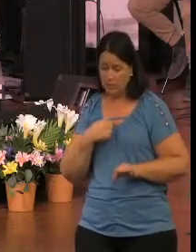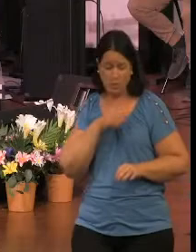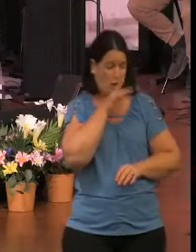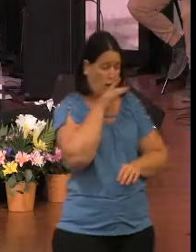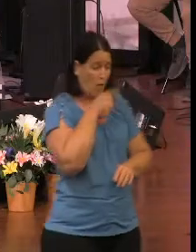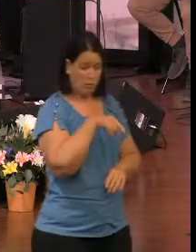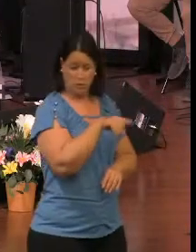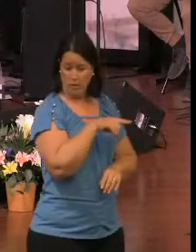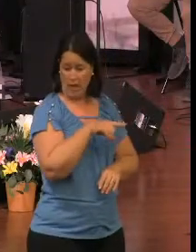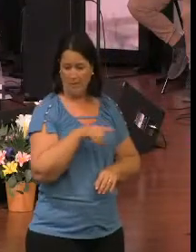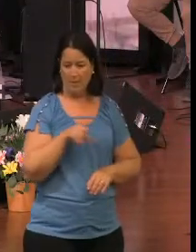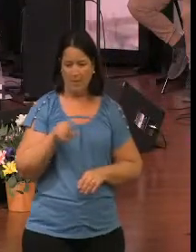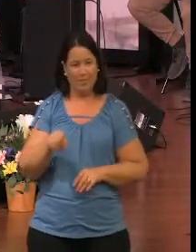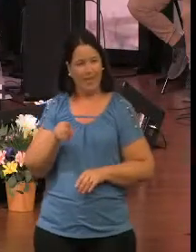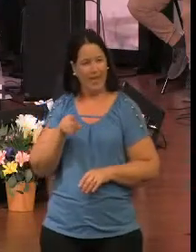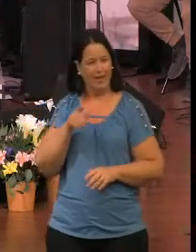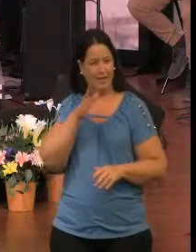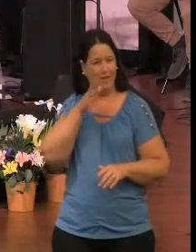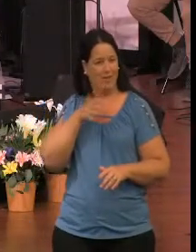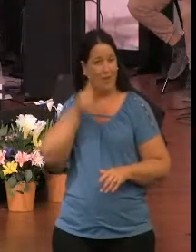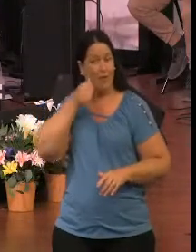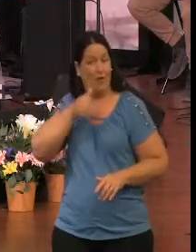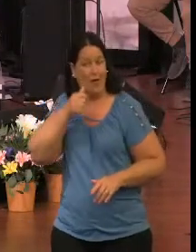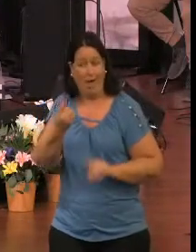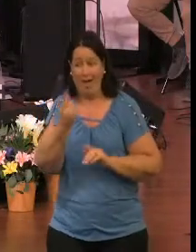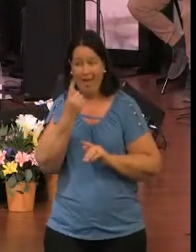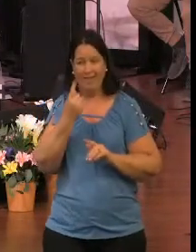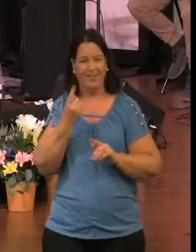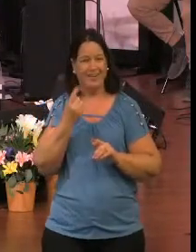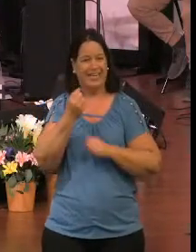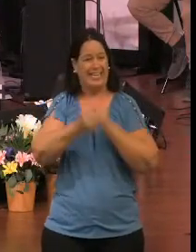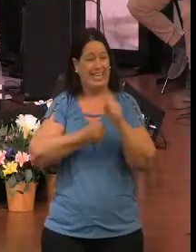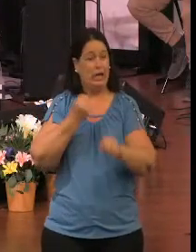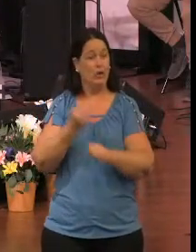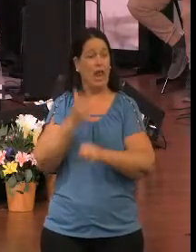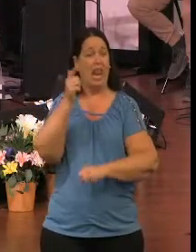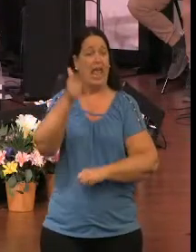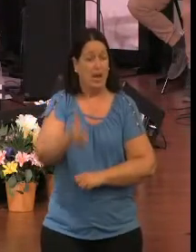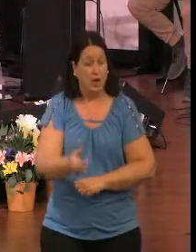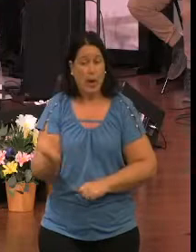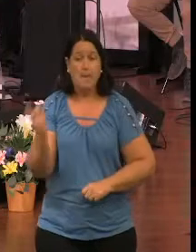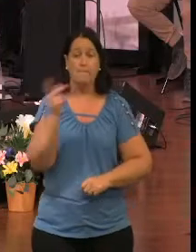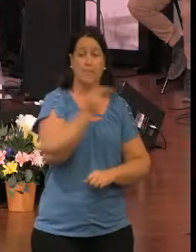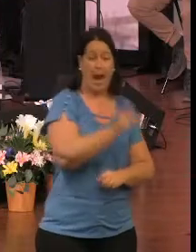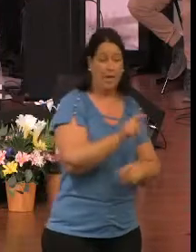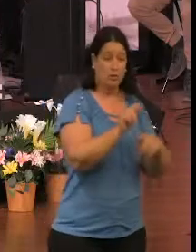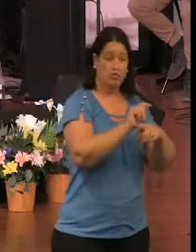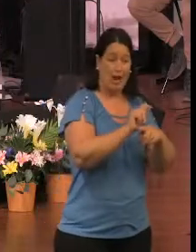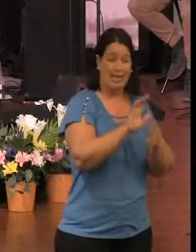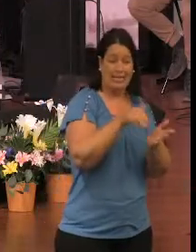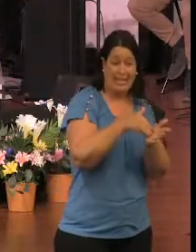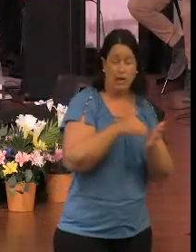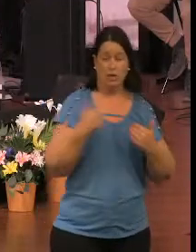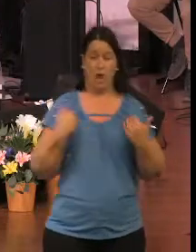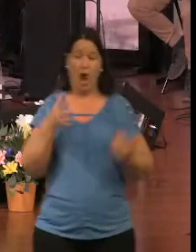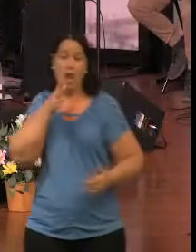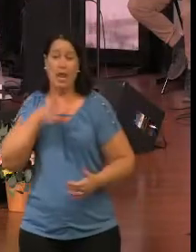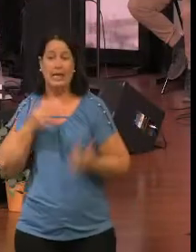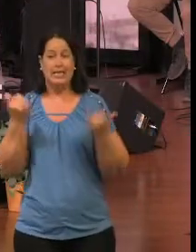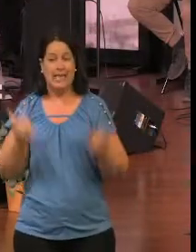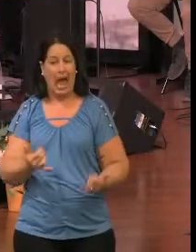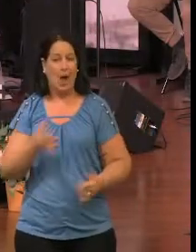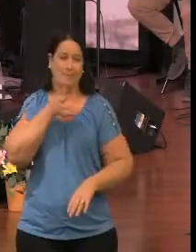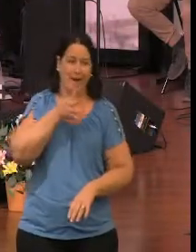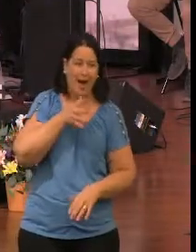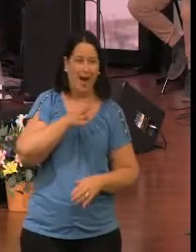trainers. The long and short of it is, years later, they came back to the training center, and that young lady was now a